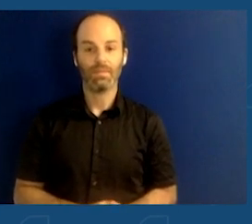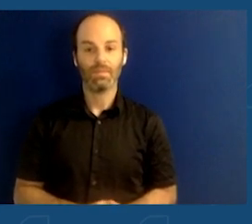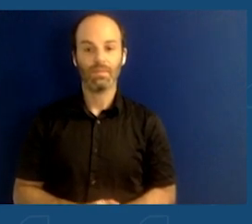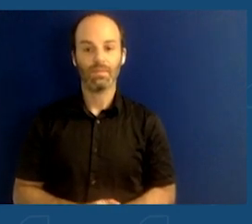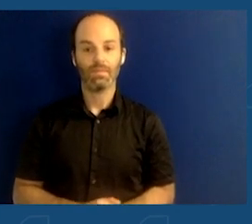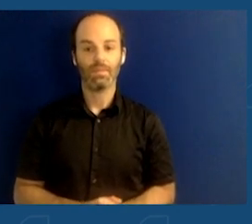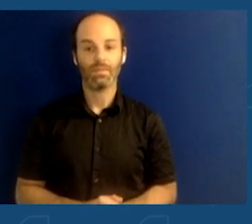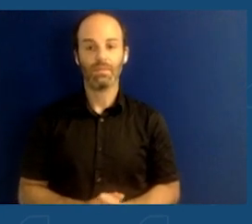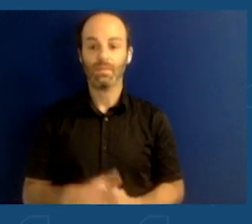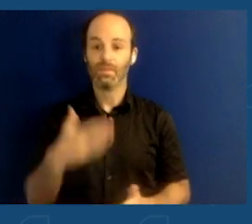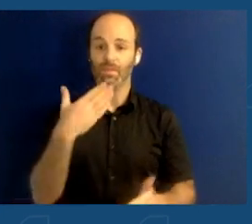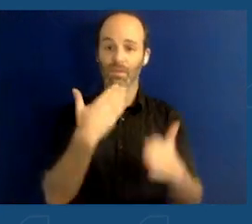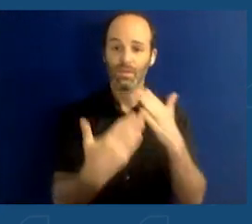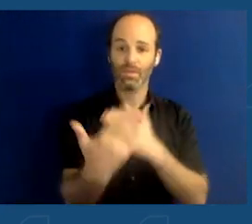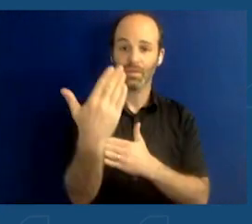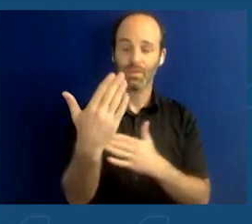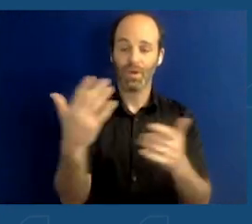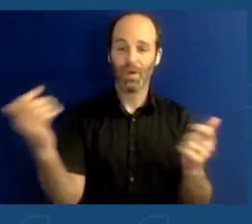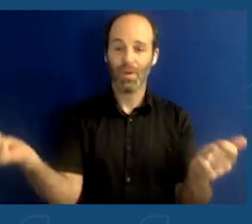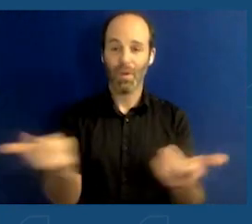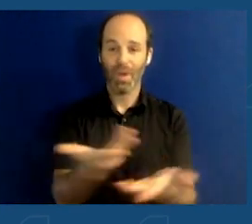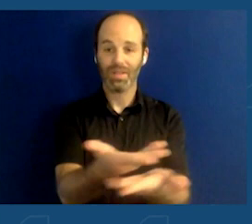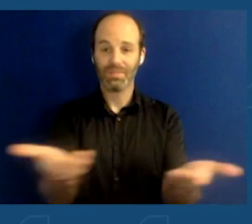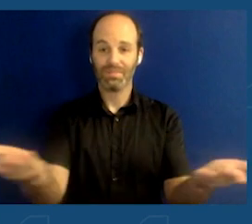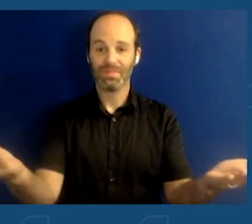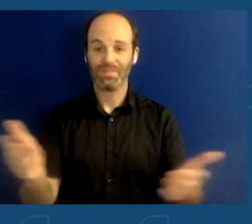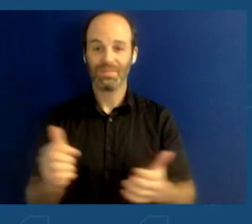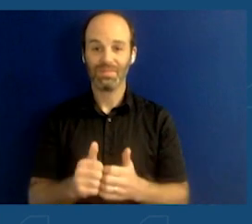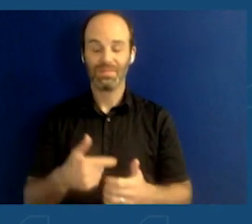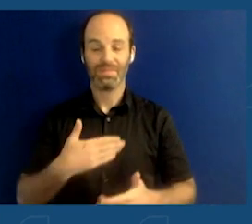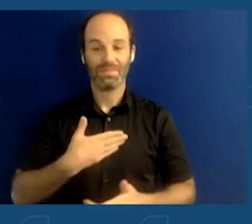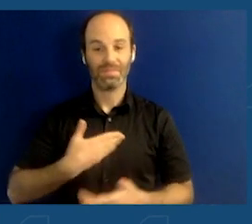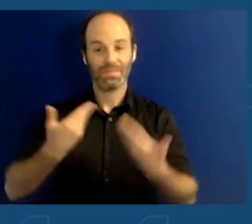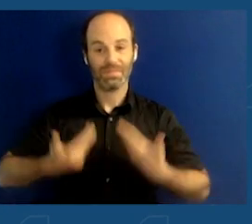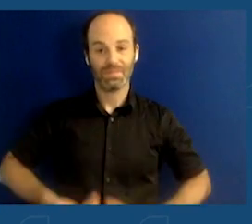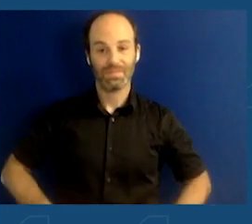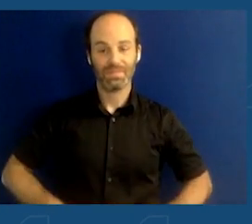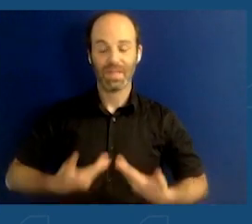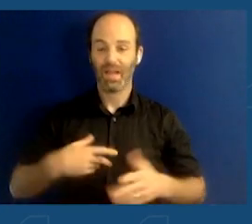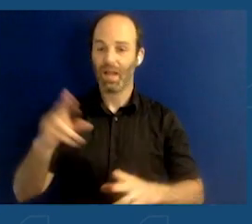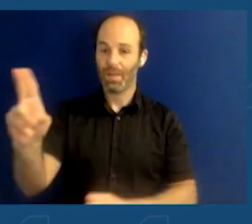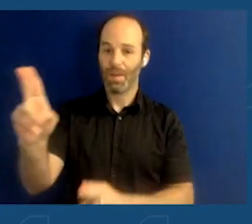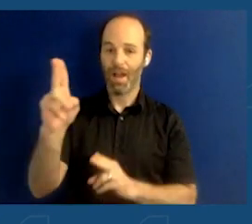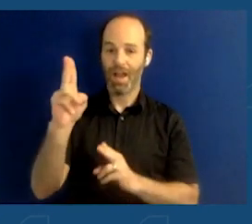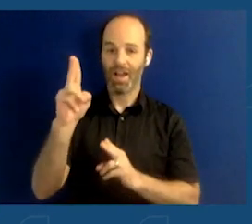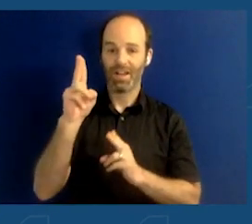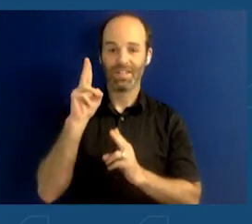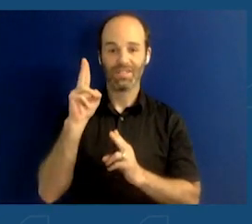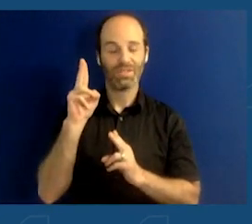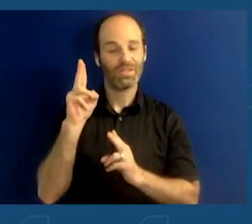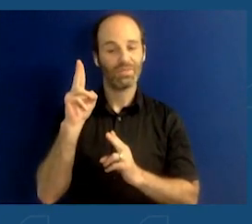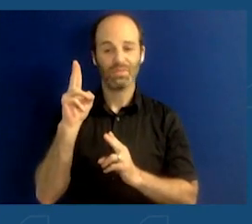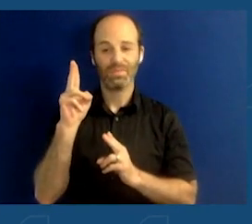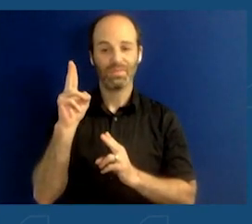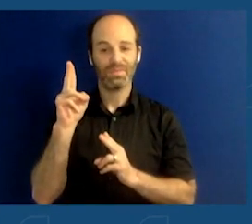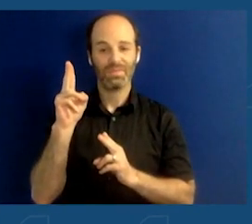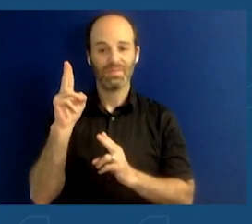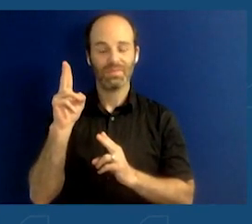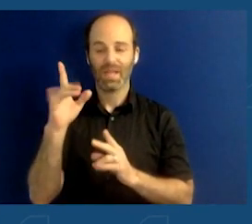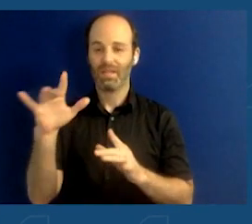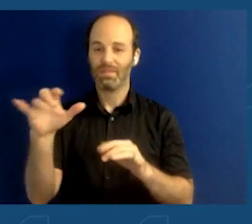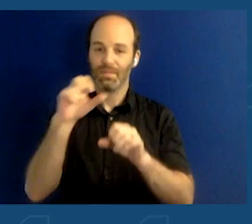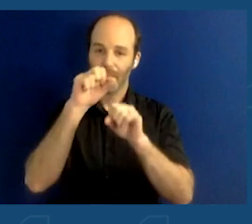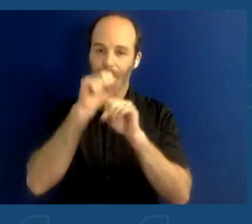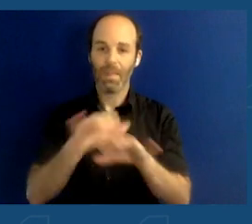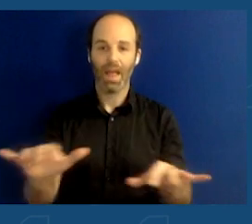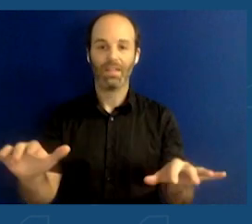Good morning to all of you. I am honored and blessed